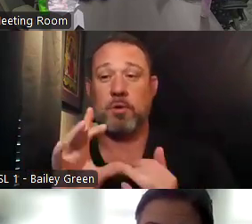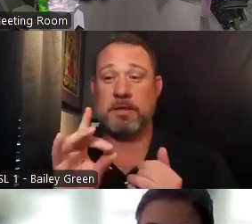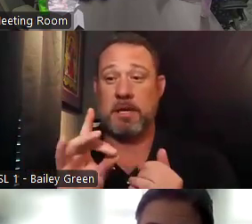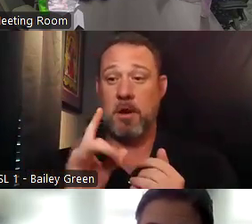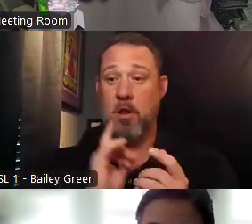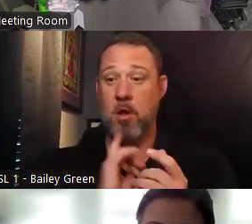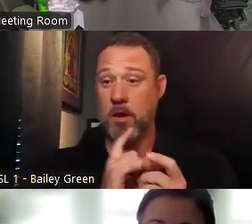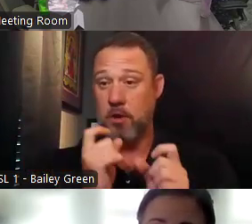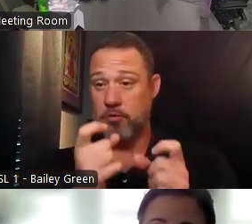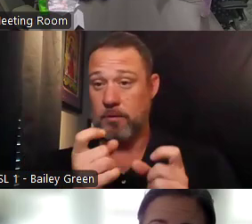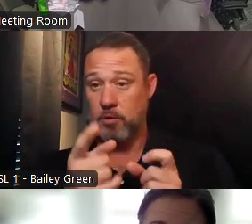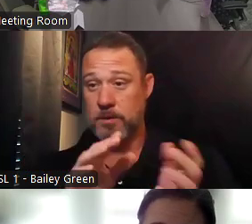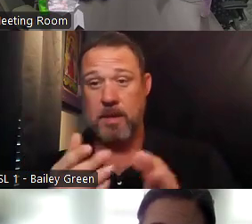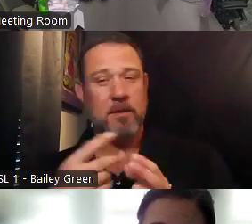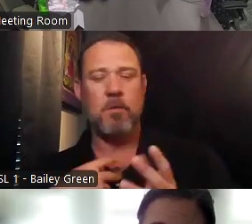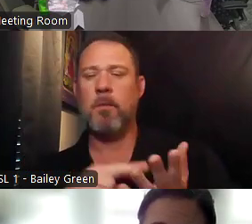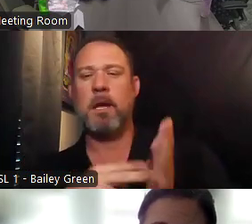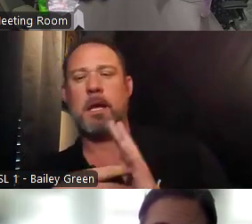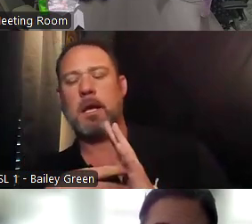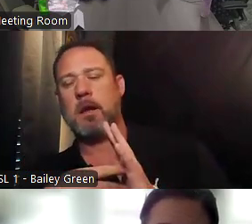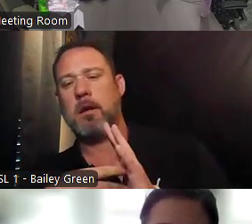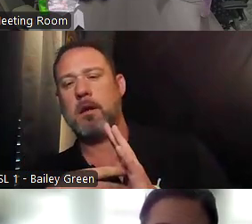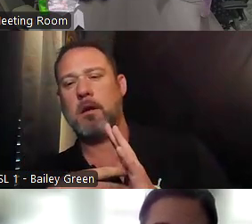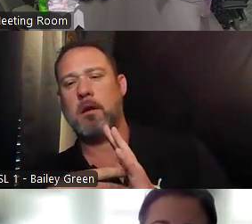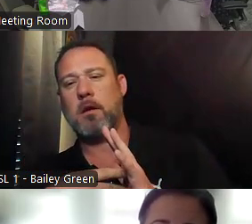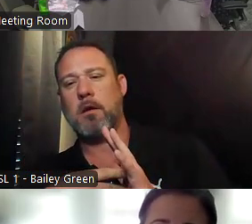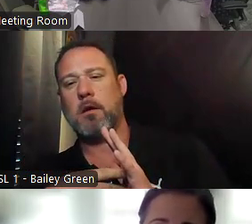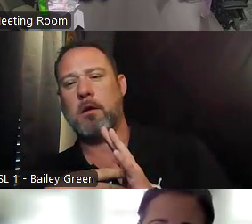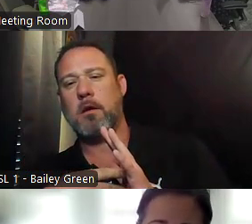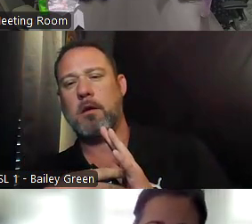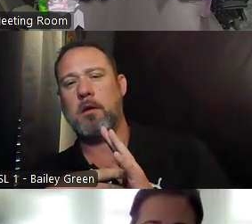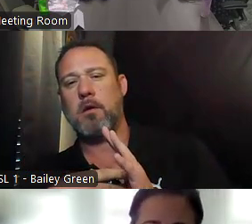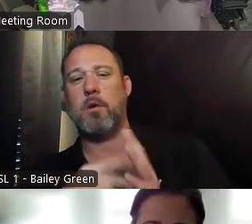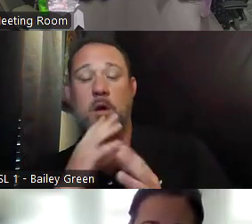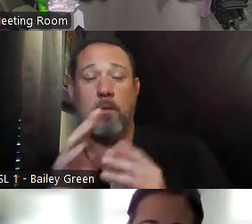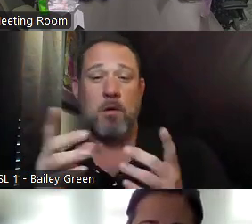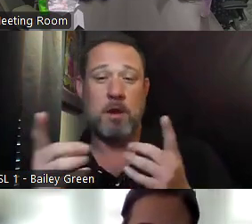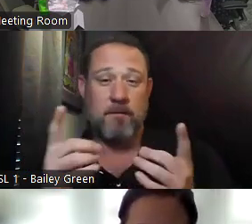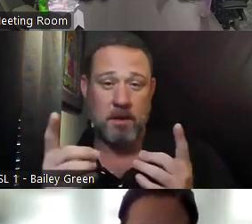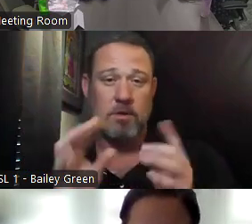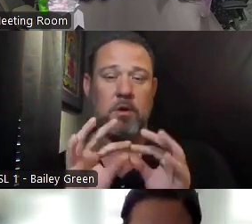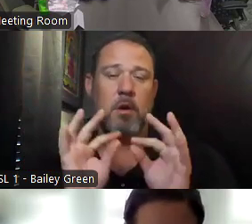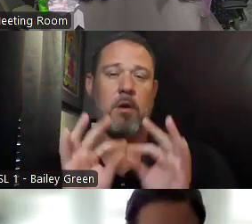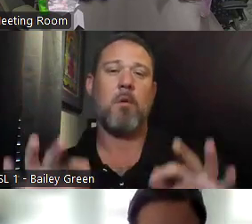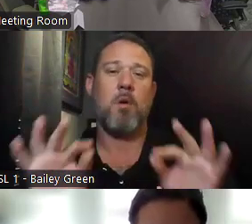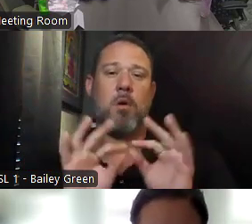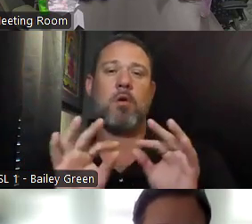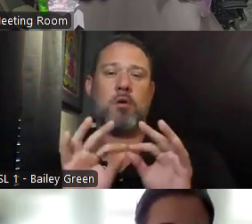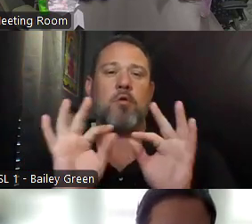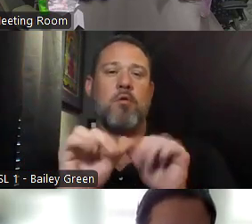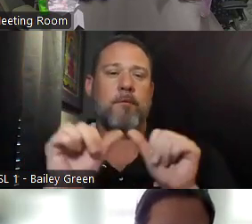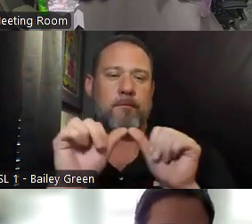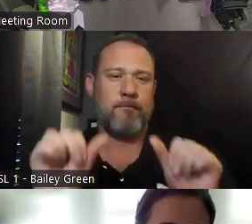contribute to his death? And what do we mean by these? So when we talk about definitions, I think it's important to frame some things. So